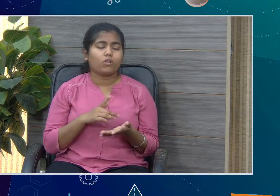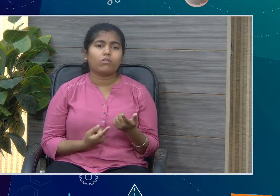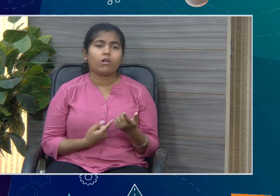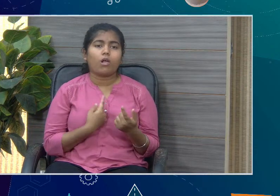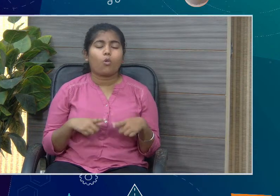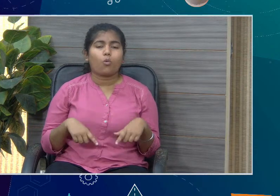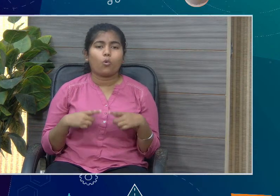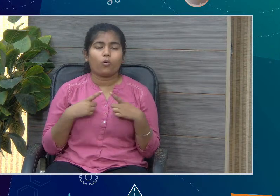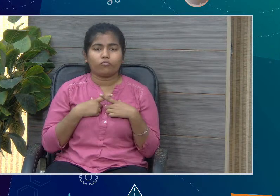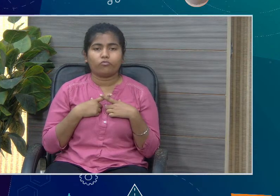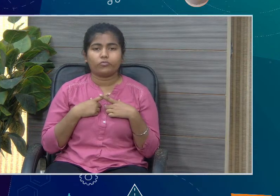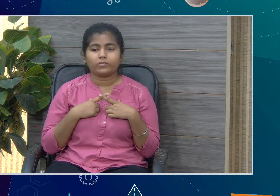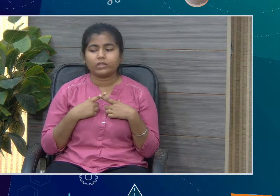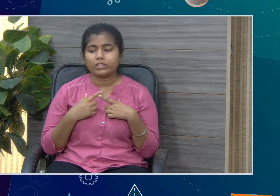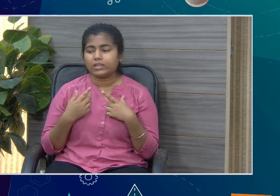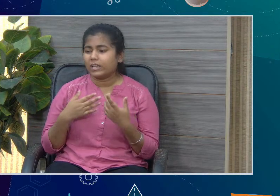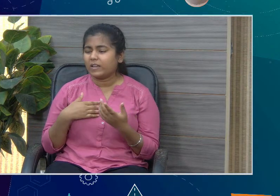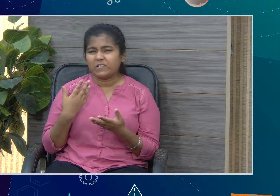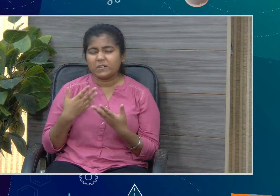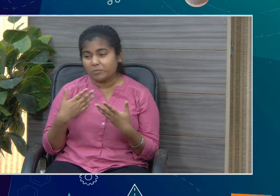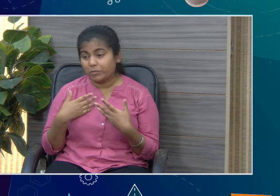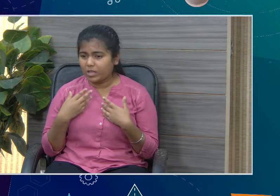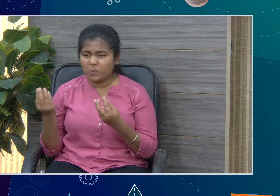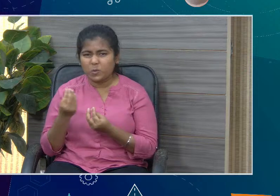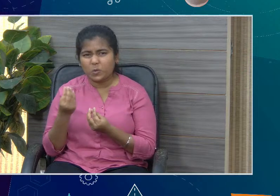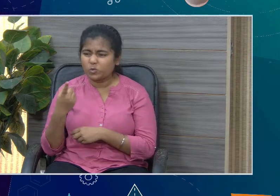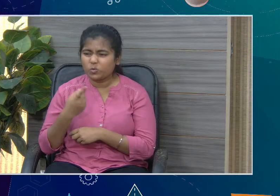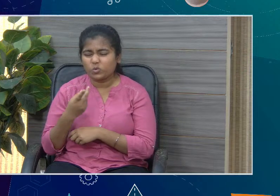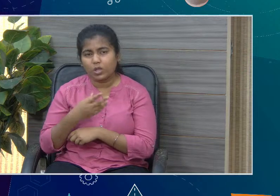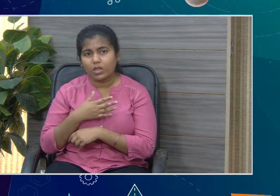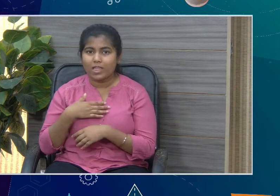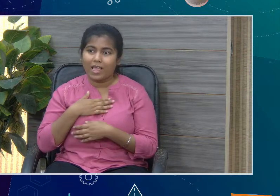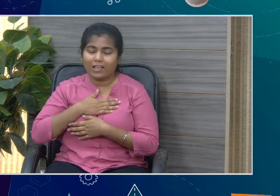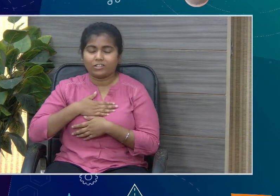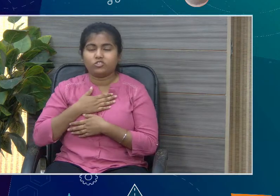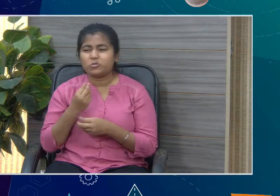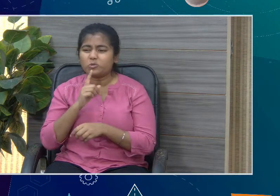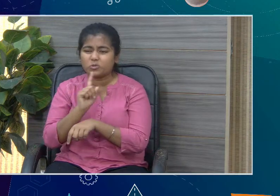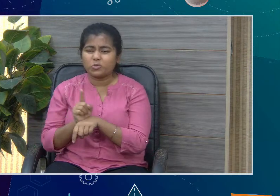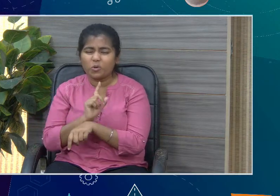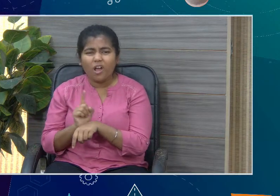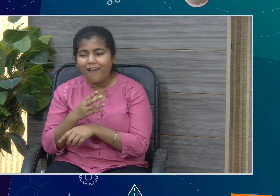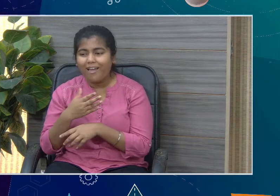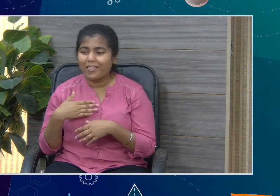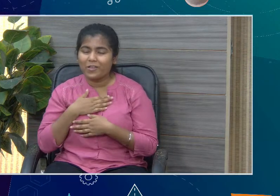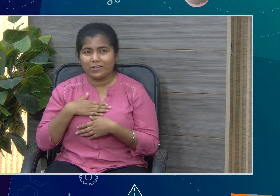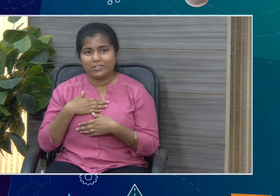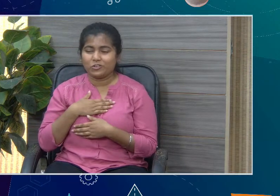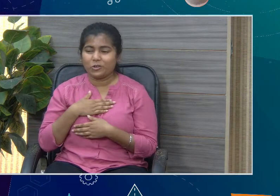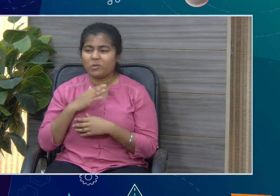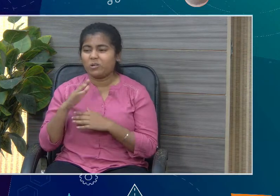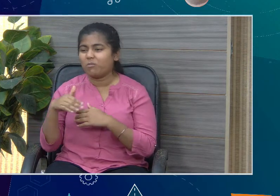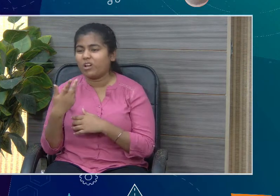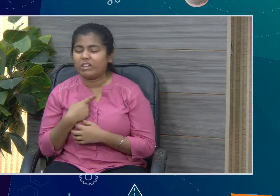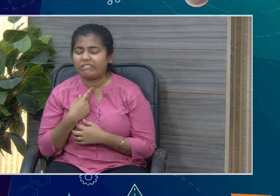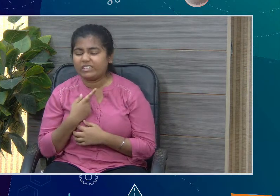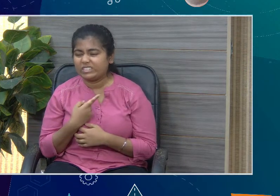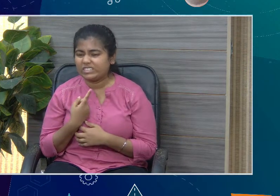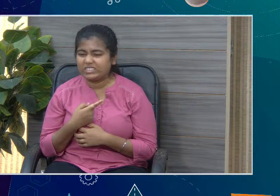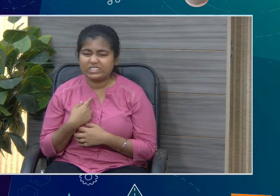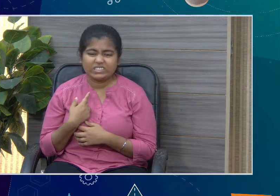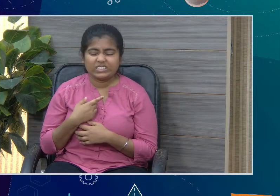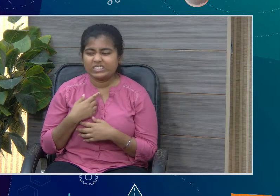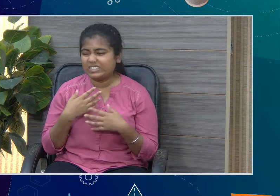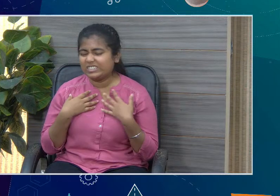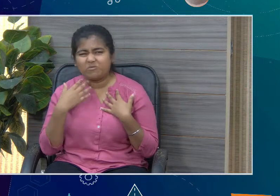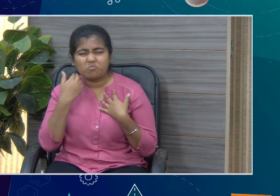might enjoy in few first hours, but maybe later I feel alone because I'm very talkative. Okay, so means